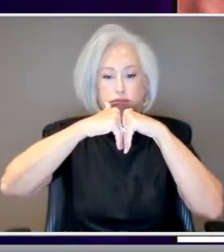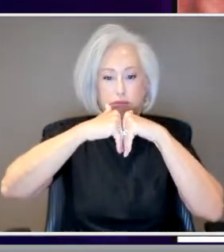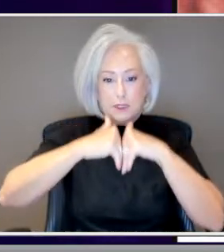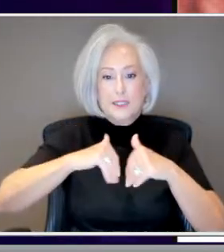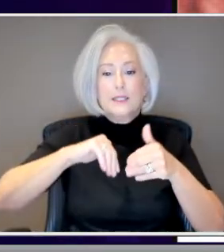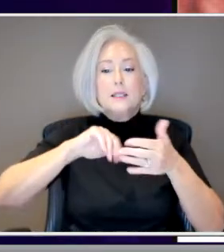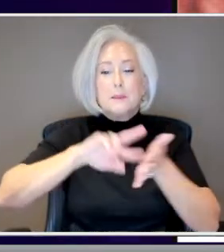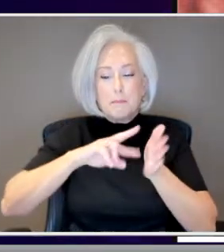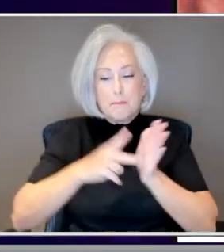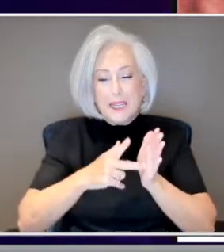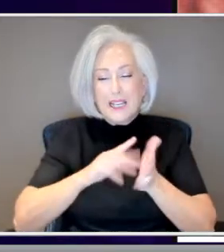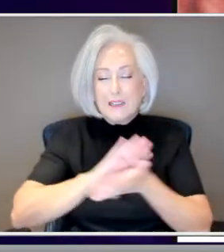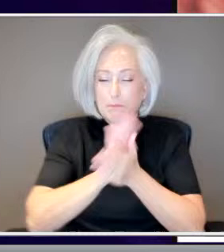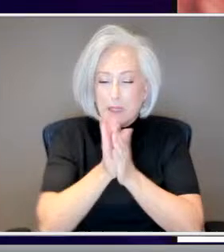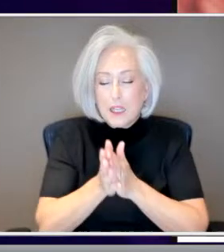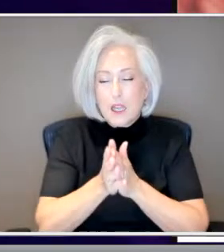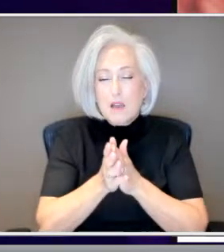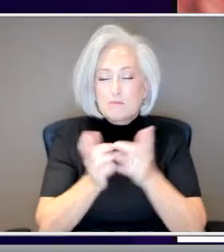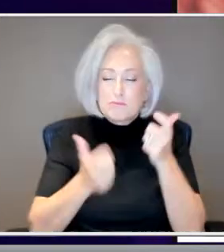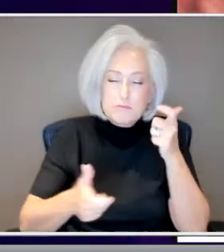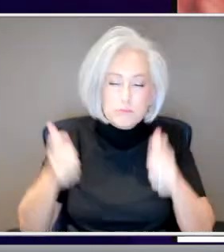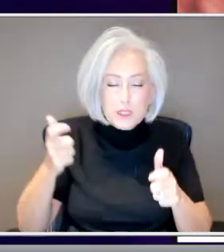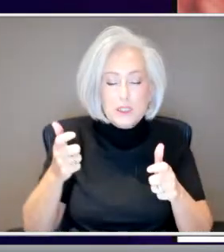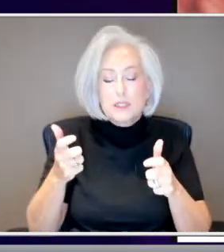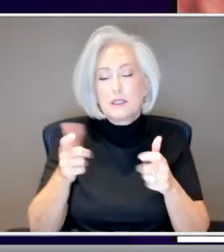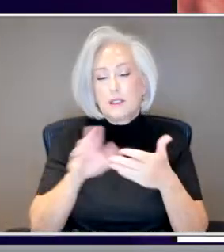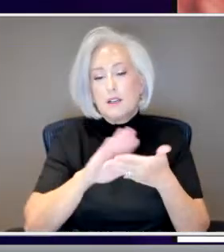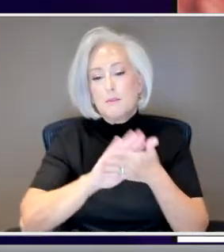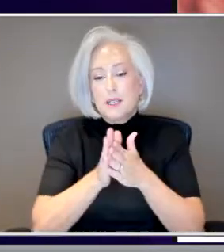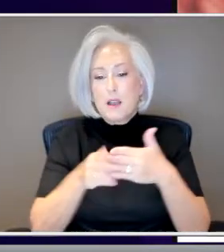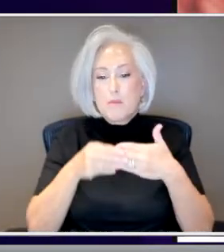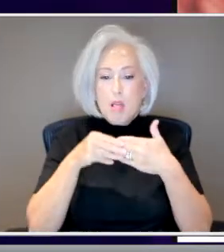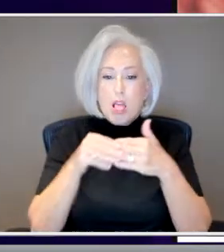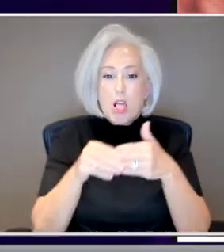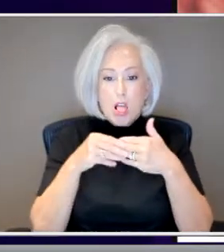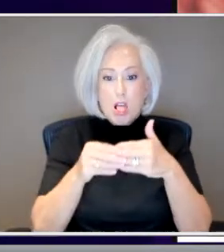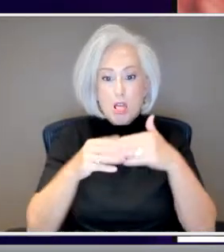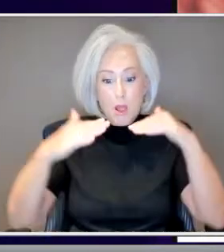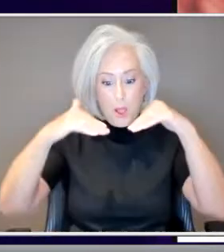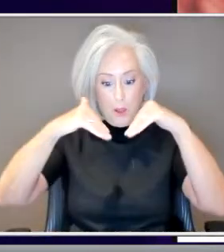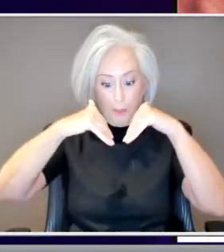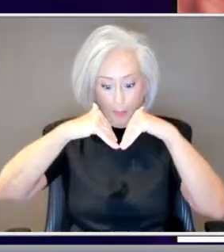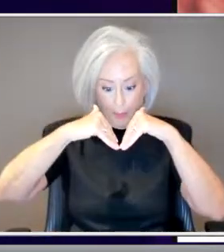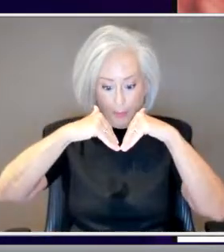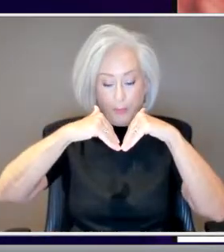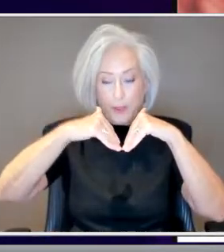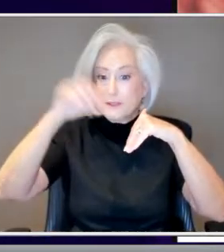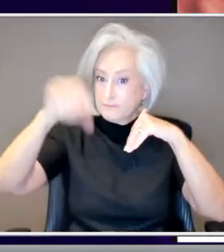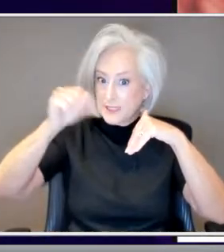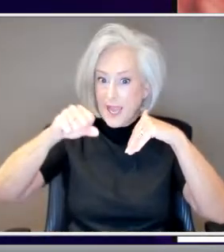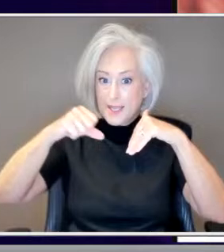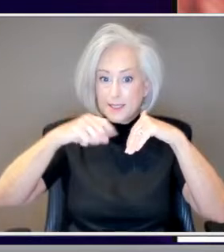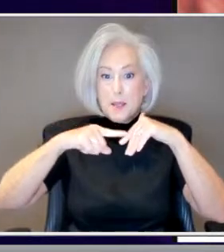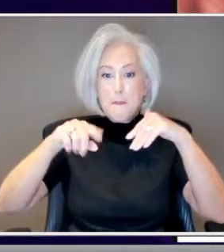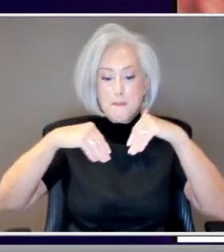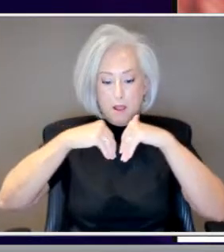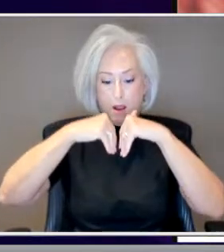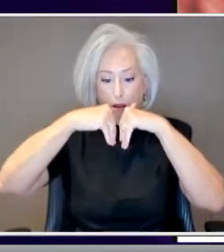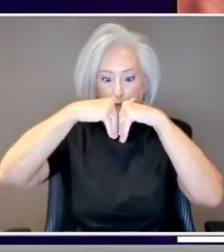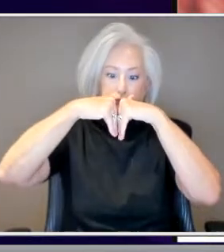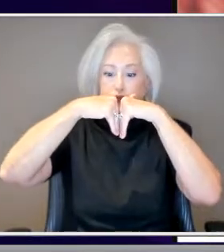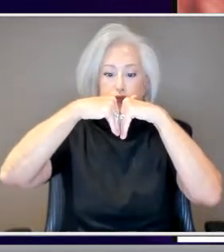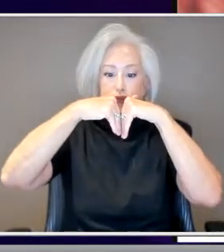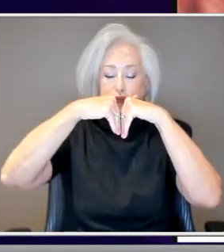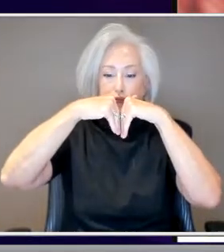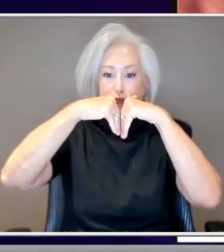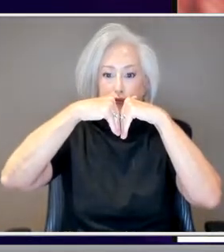and big. And so they meet, sure, but then instead of anchoring down low, they kind of rise up high like you're seeing there in the middle picture. And if it gets